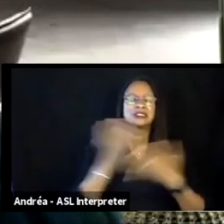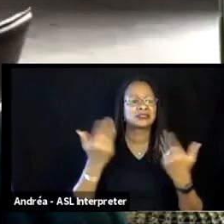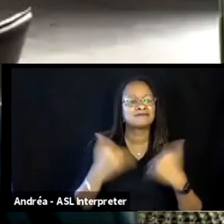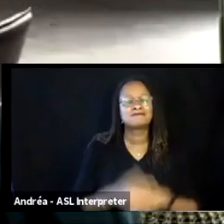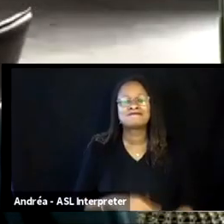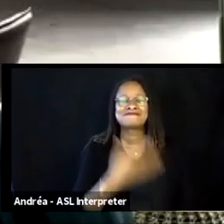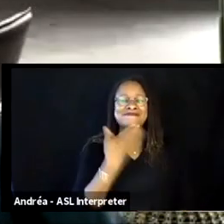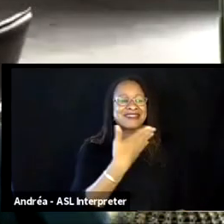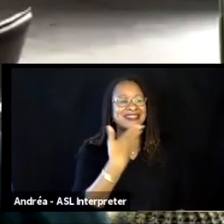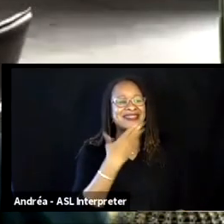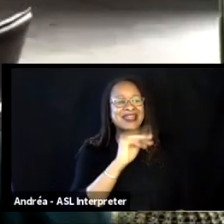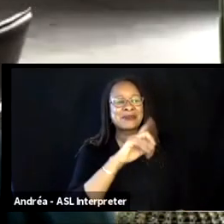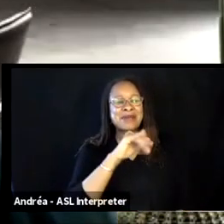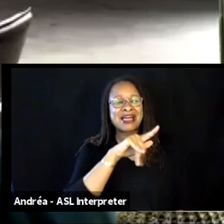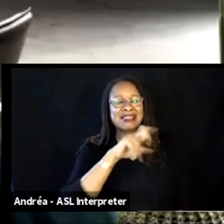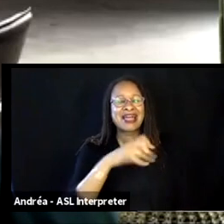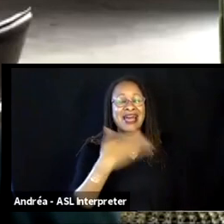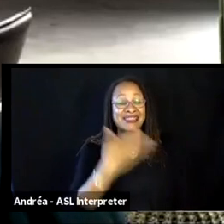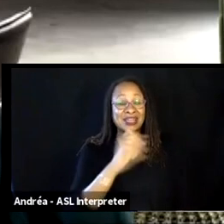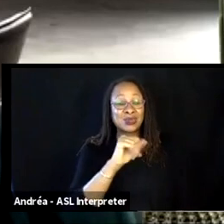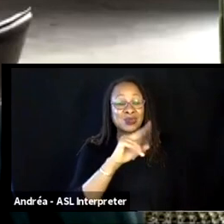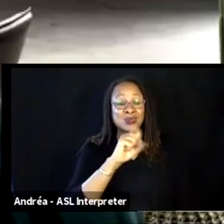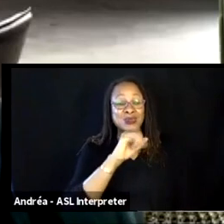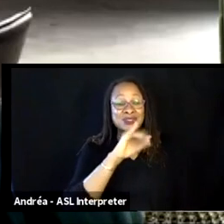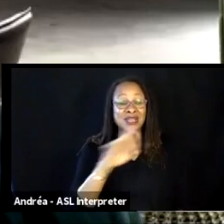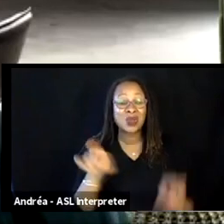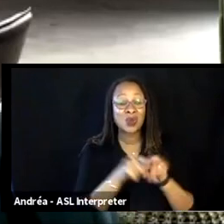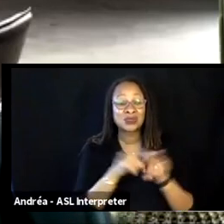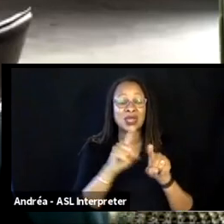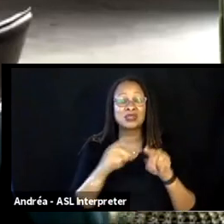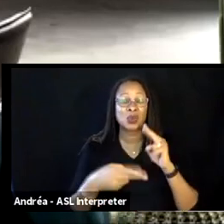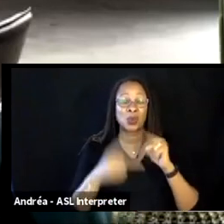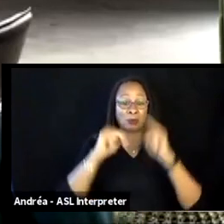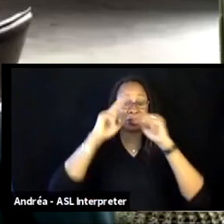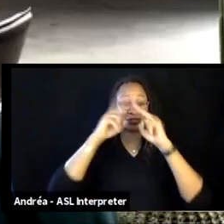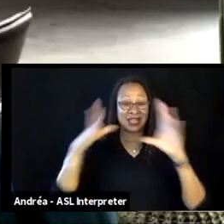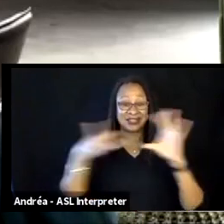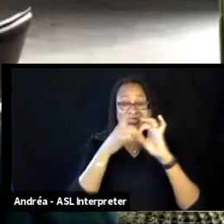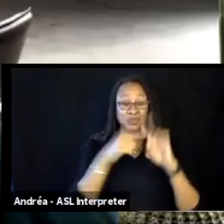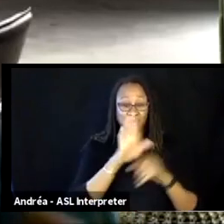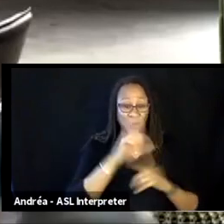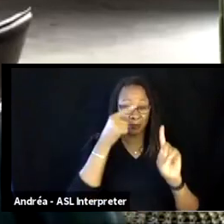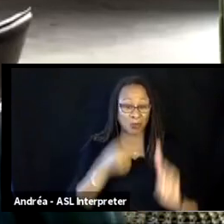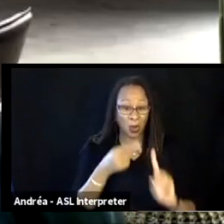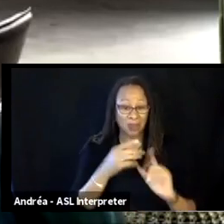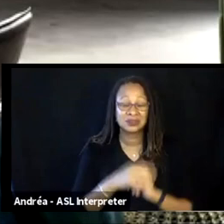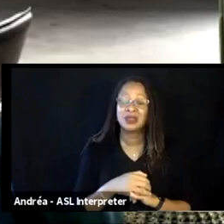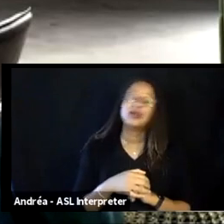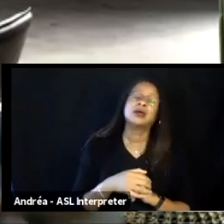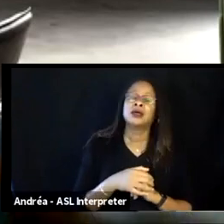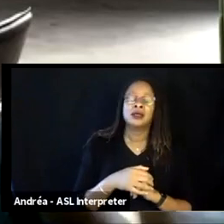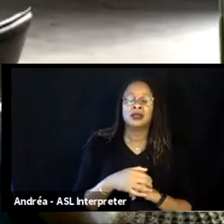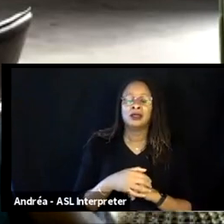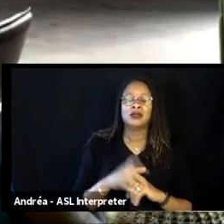you, Madeline. And thank you, Susie, as well, to build and connect to those points. Certainly, and